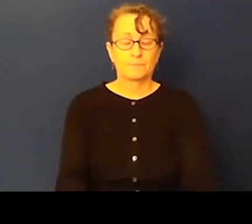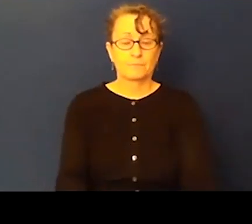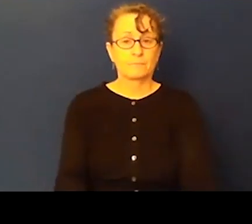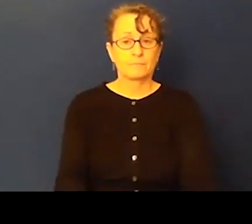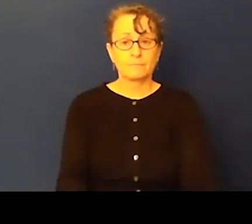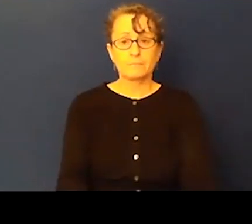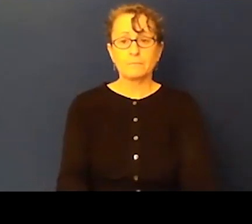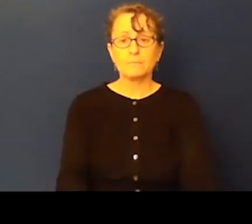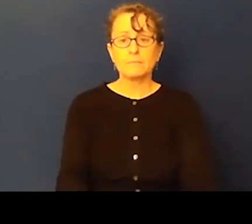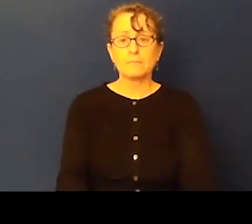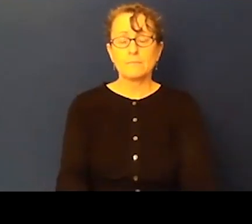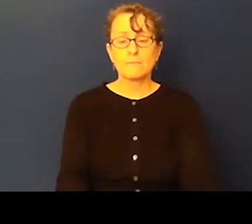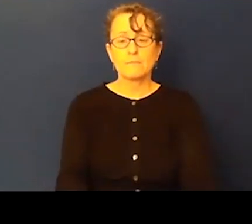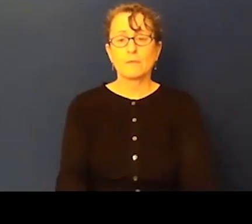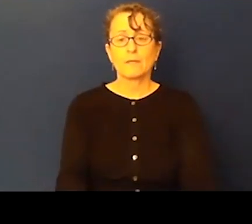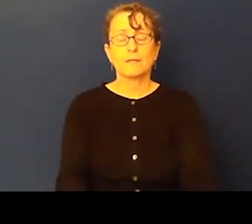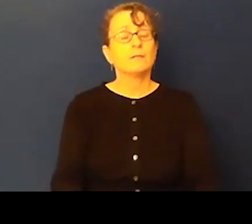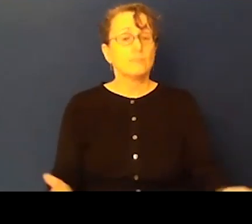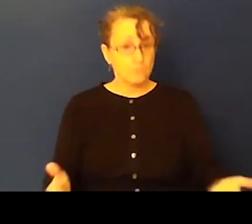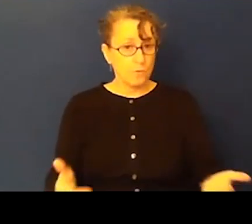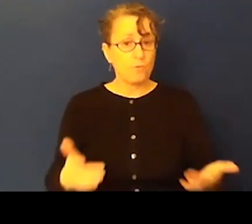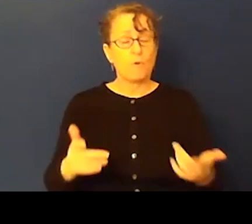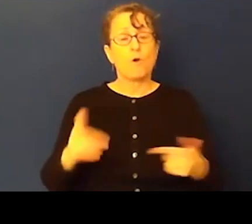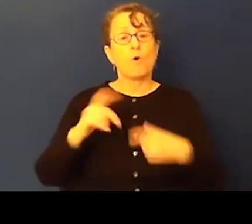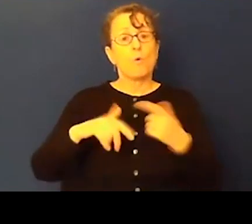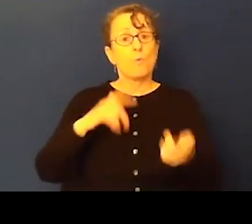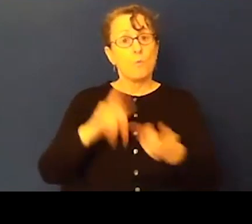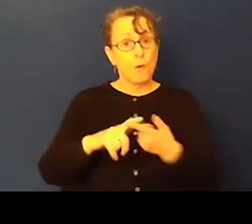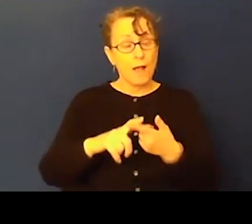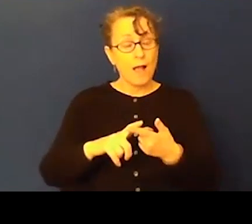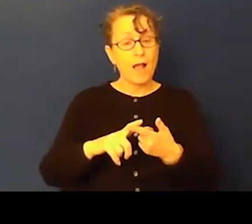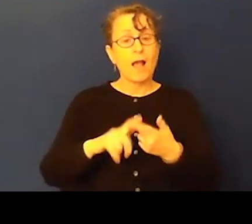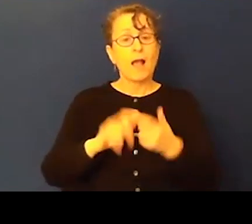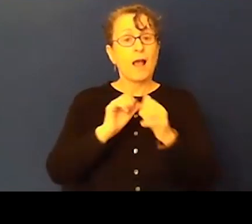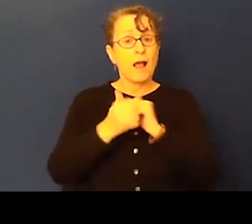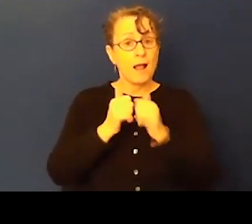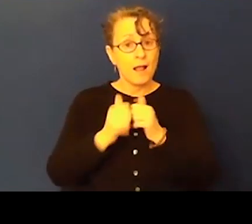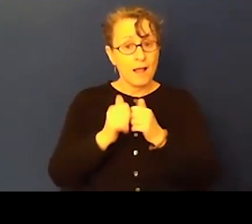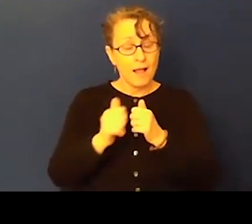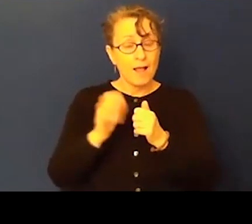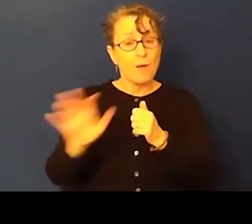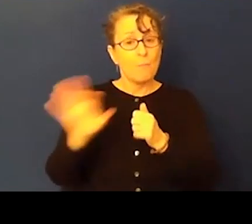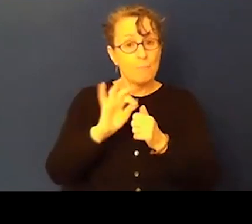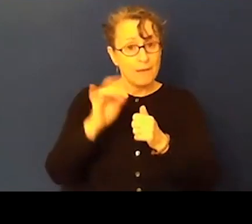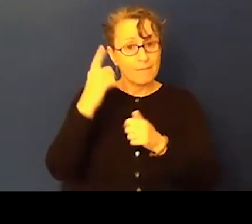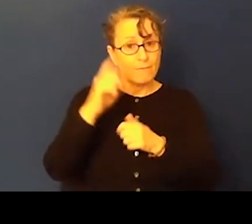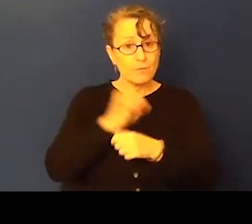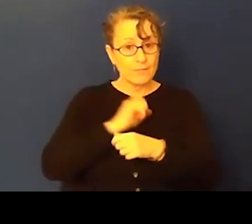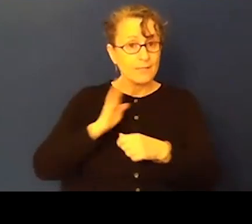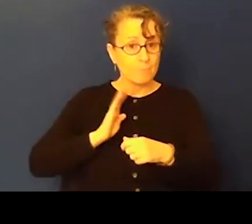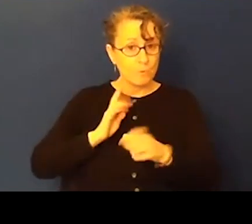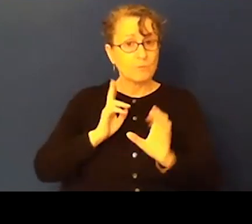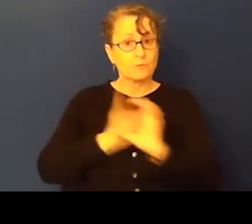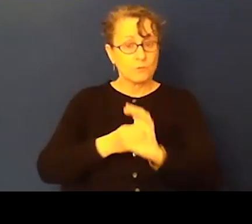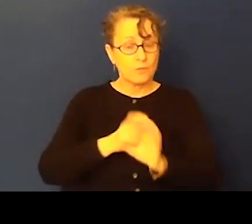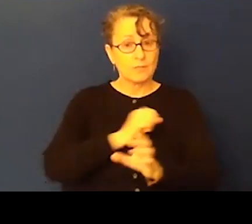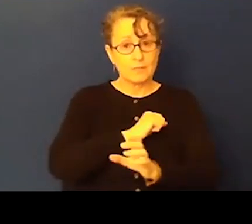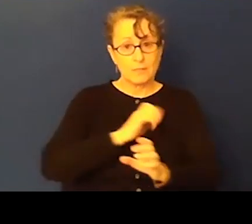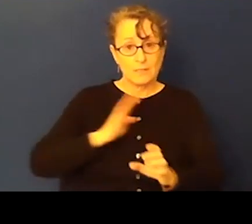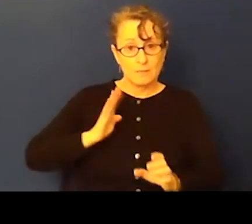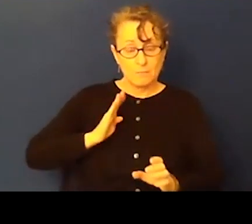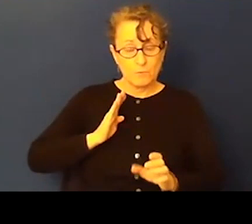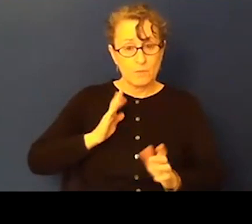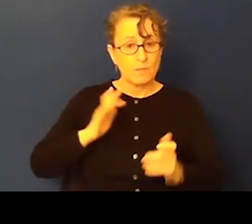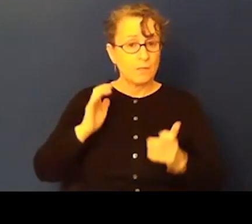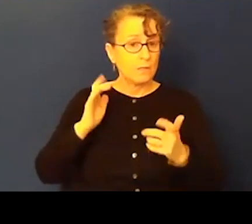by our constituents to serve on the select board, to just say that you have dependent